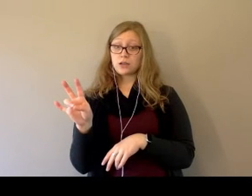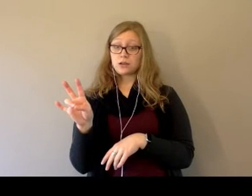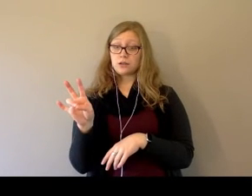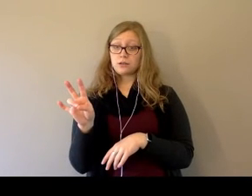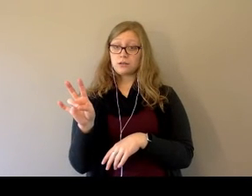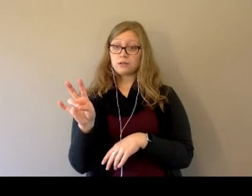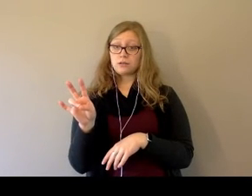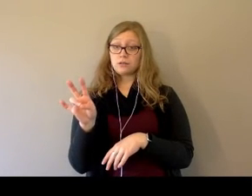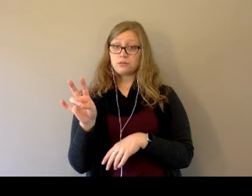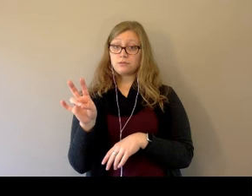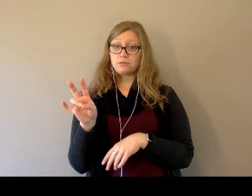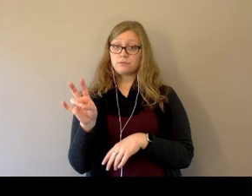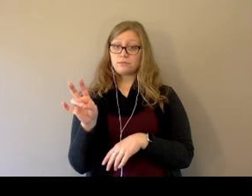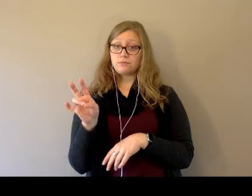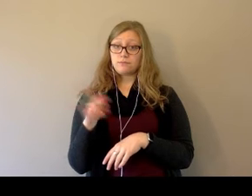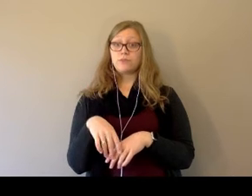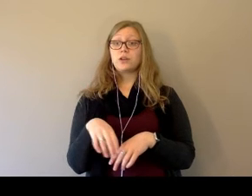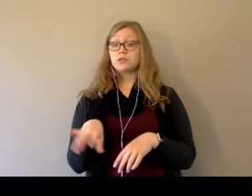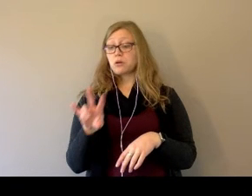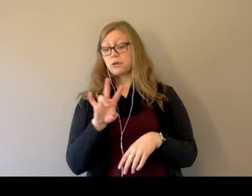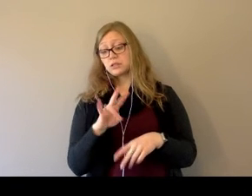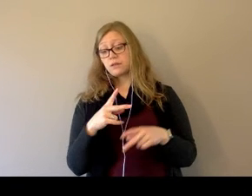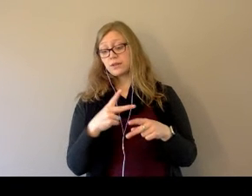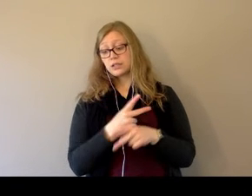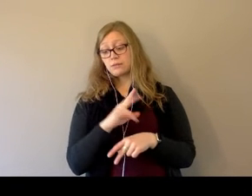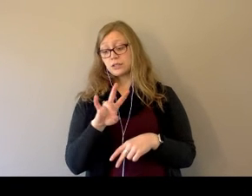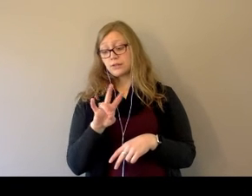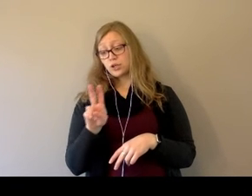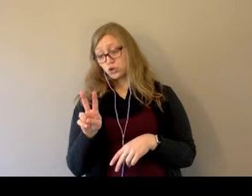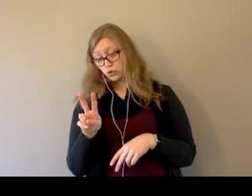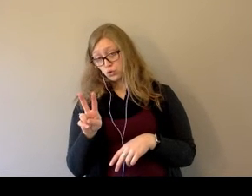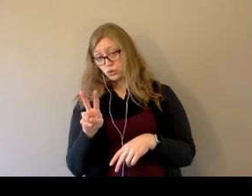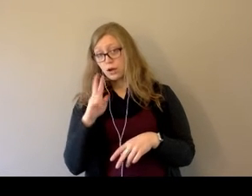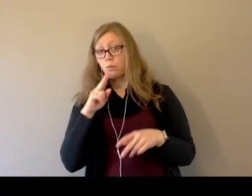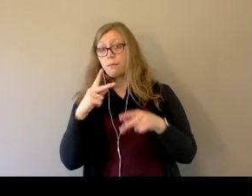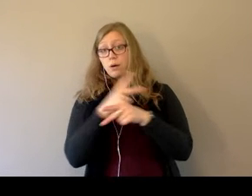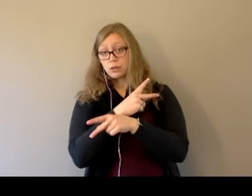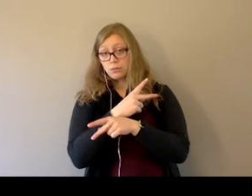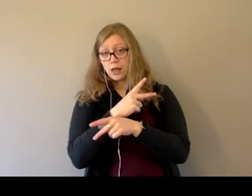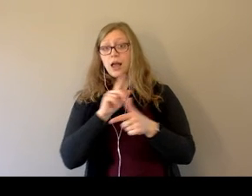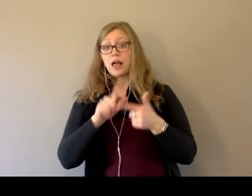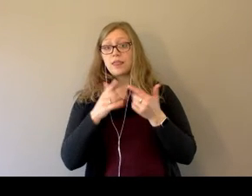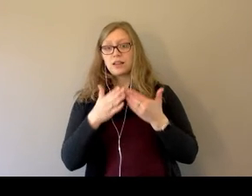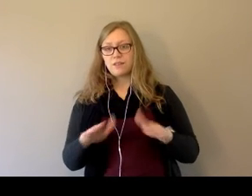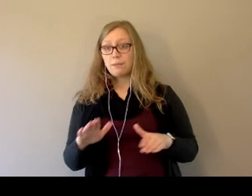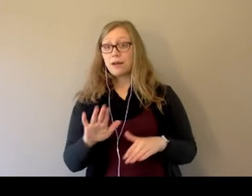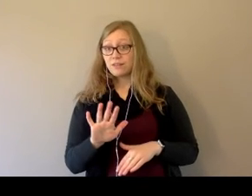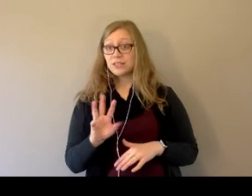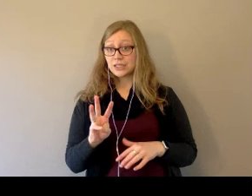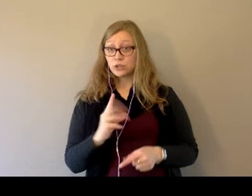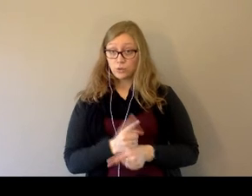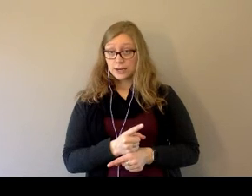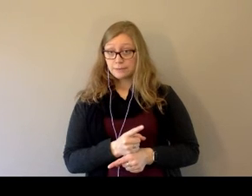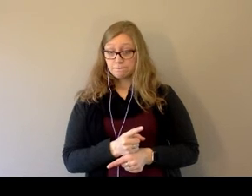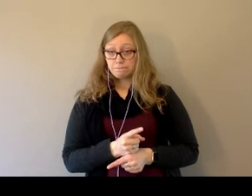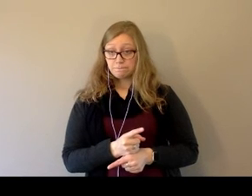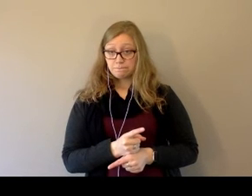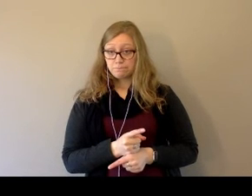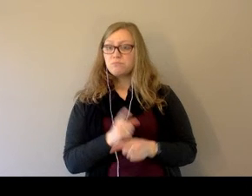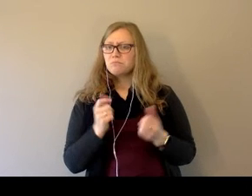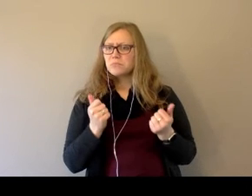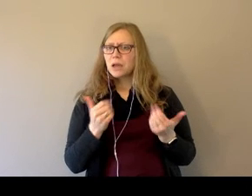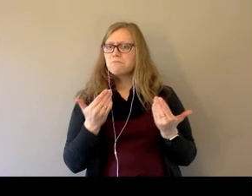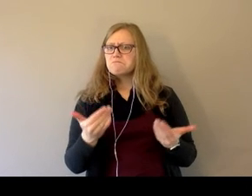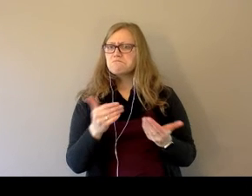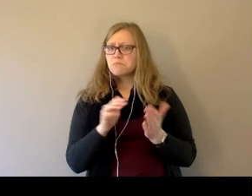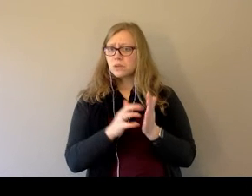I'm going to multiply 7 times 72, and then I'm going to divide that by 56. And you can just do that on your